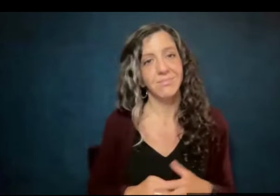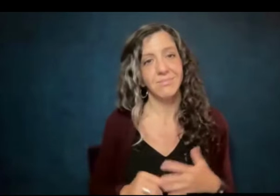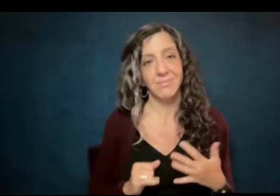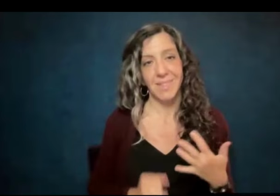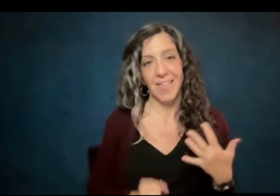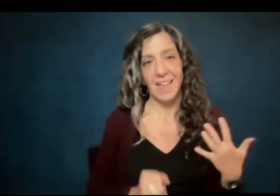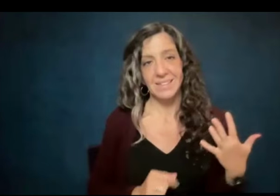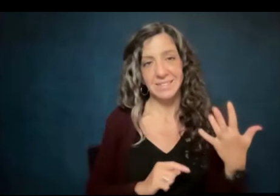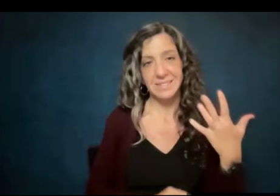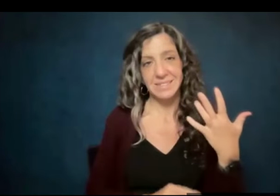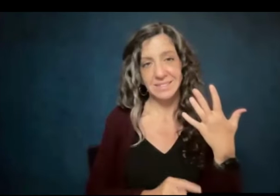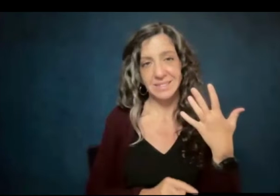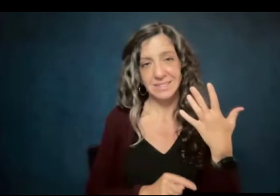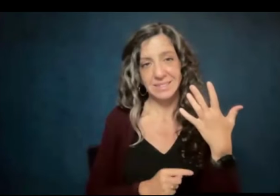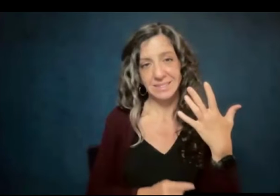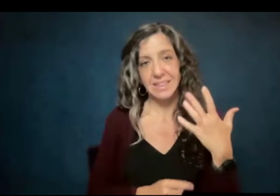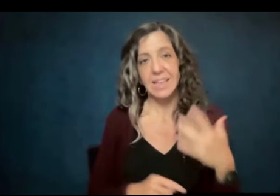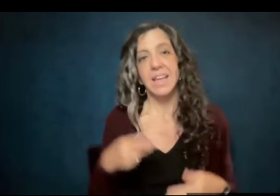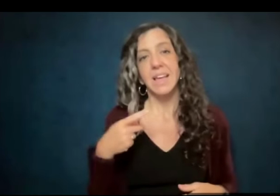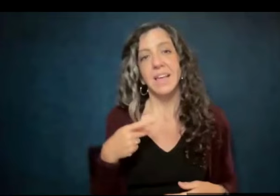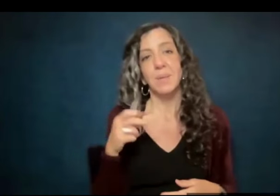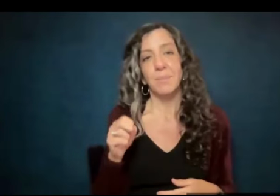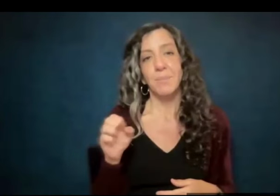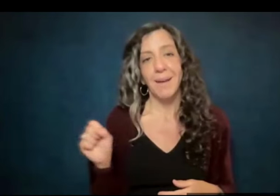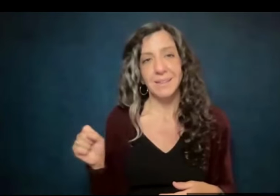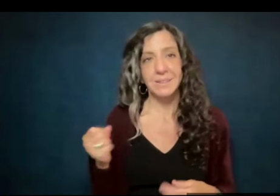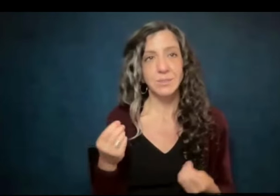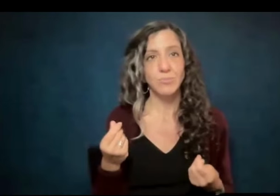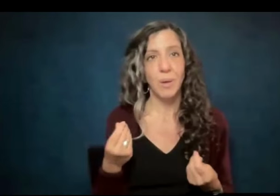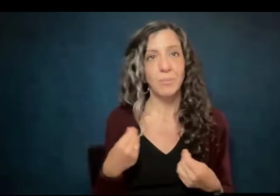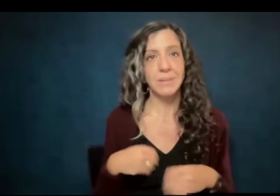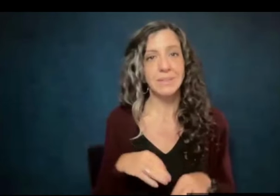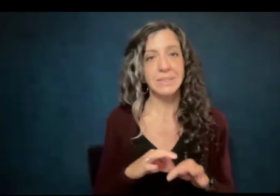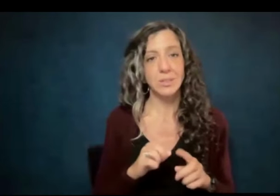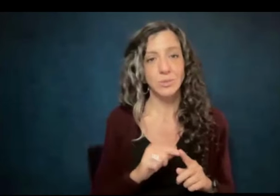to self-support excludes